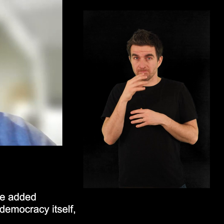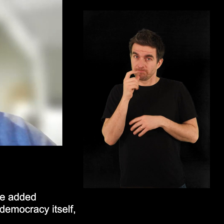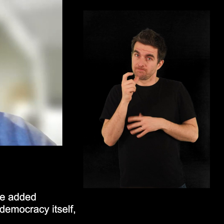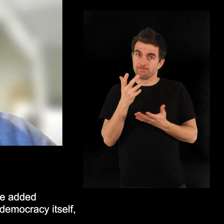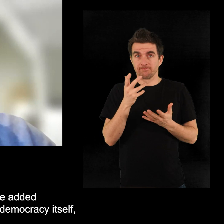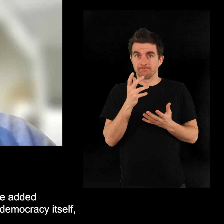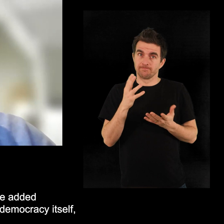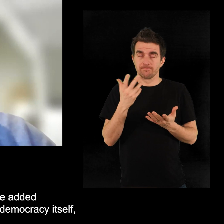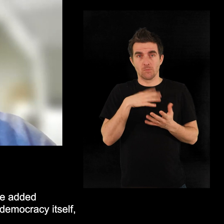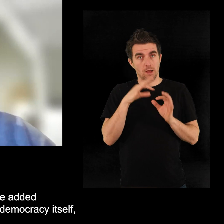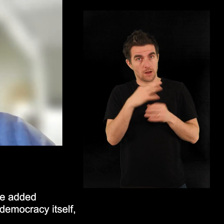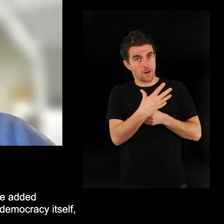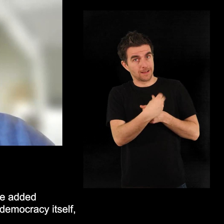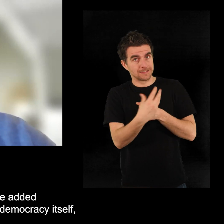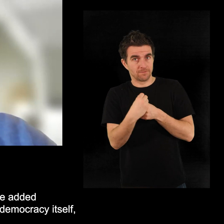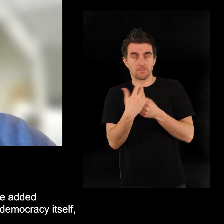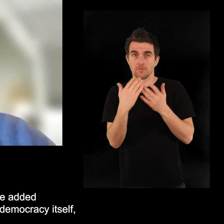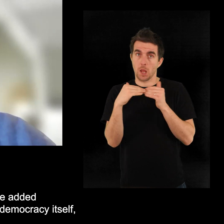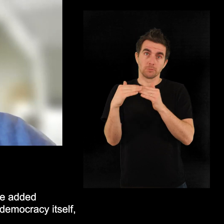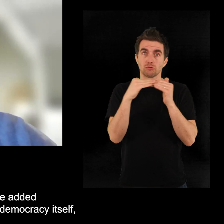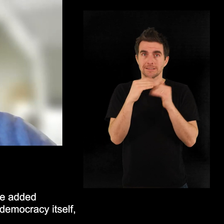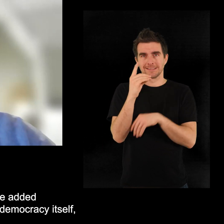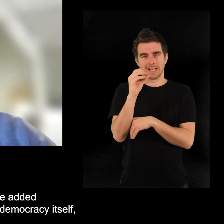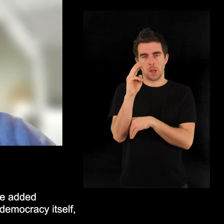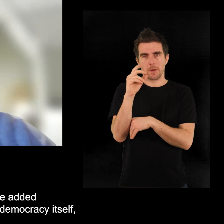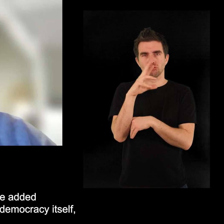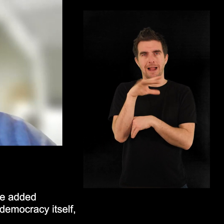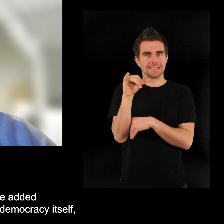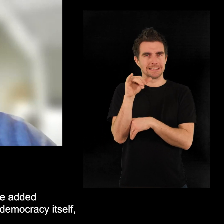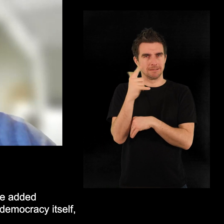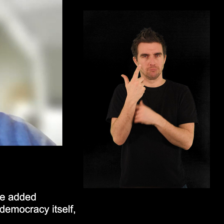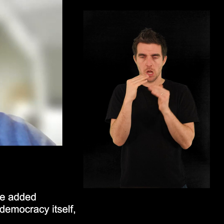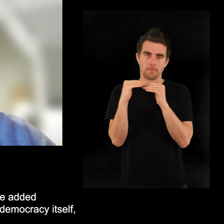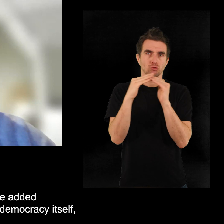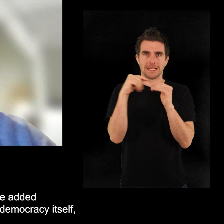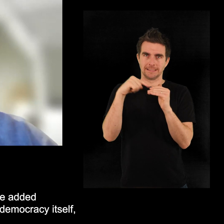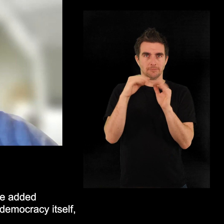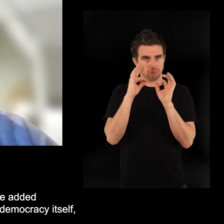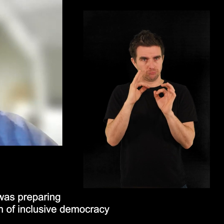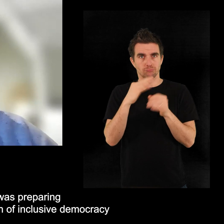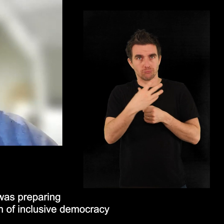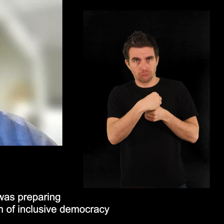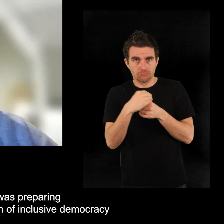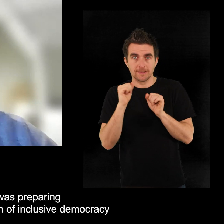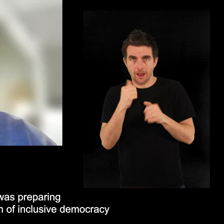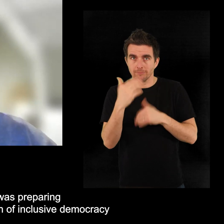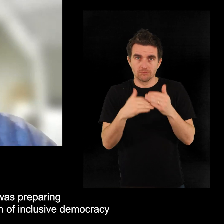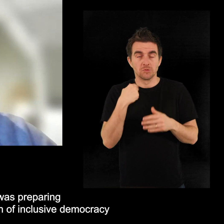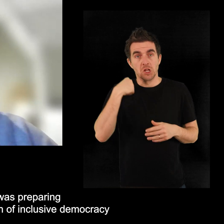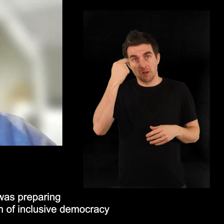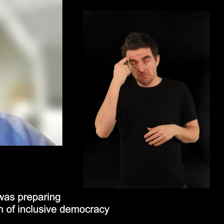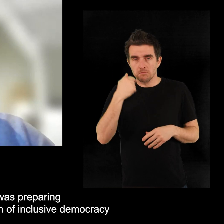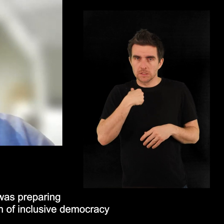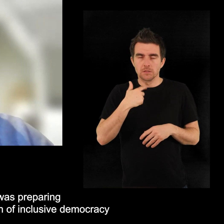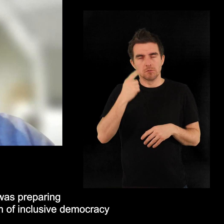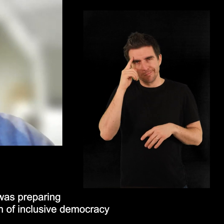time we added inclusive to the word democracy. Democracy itself, because I was thinking